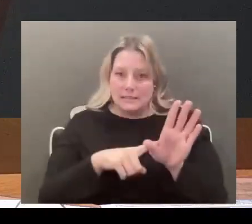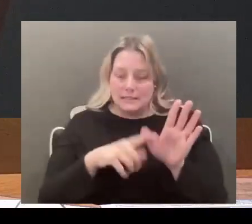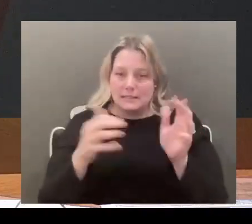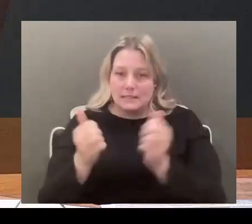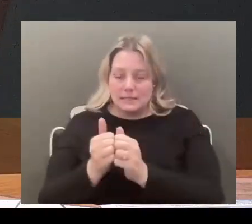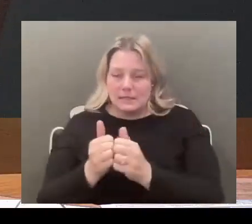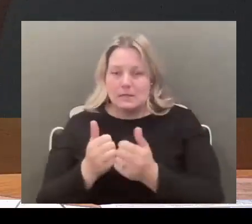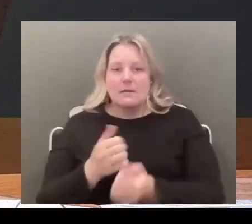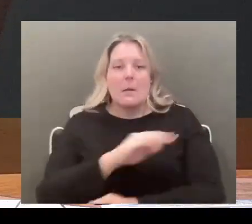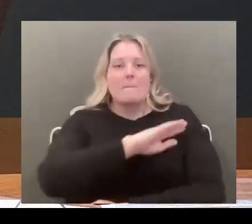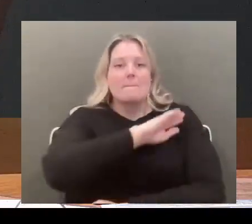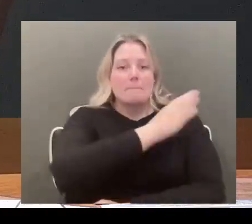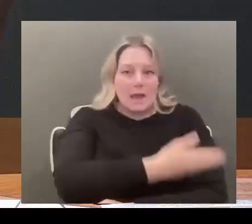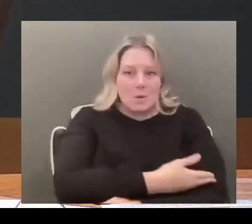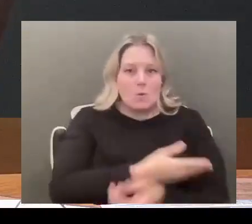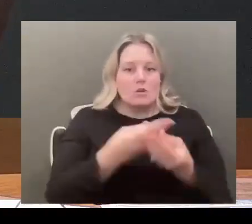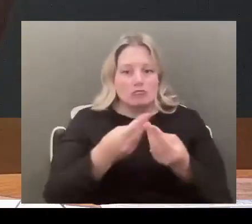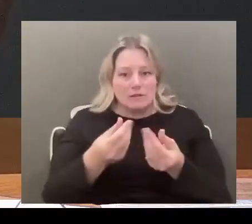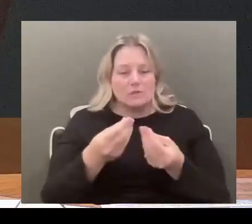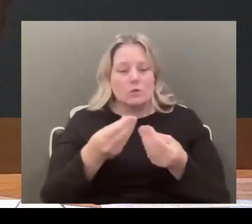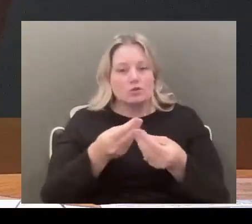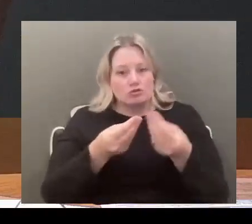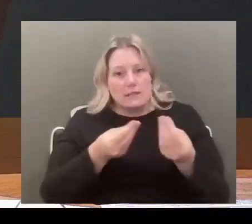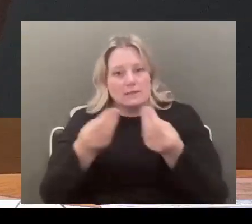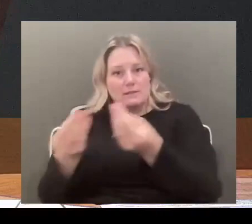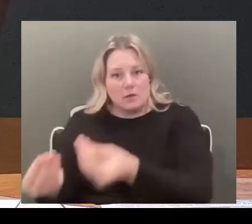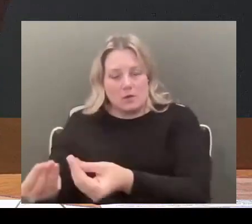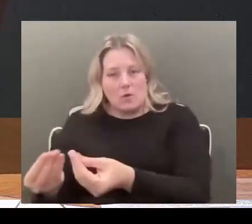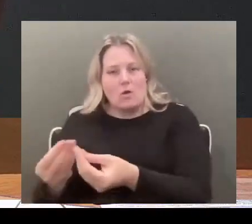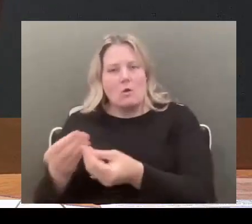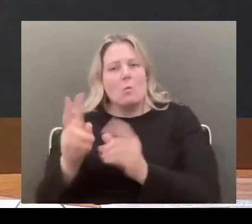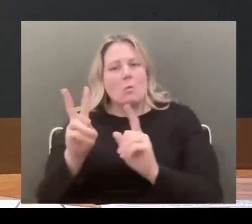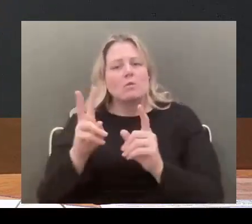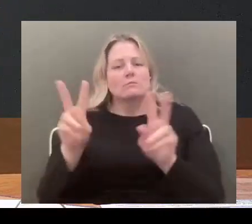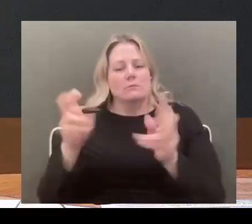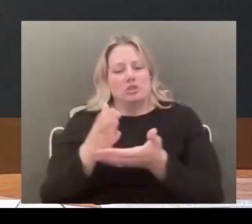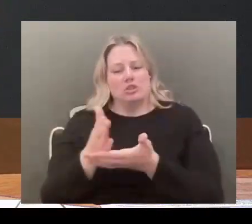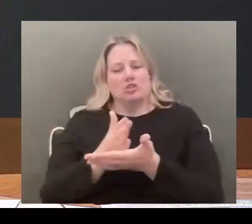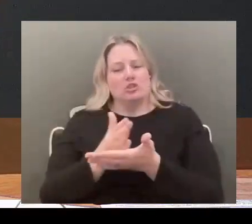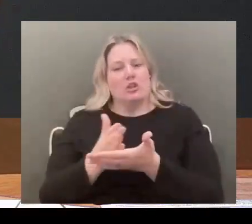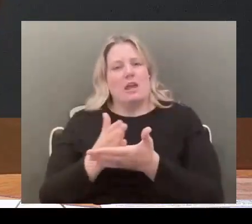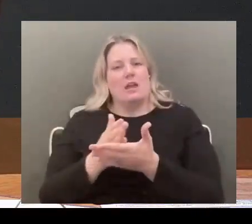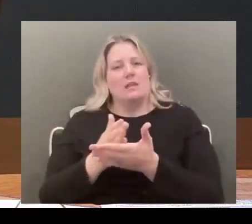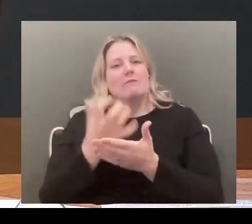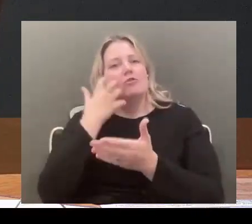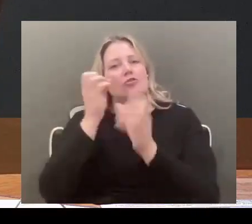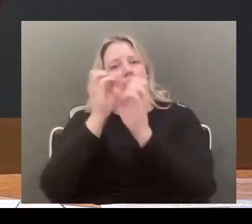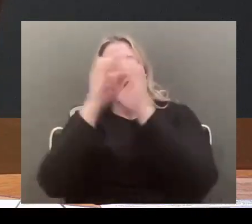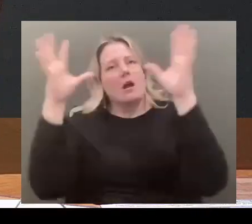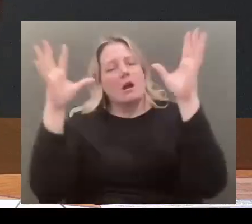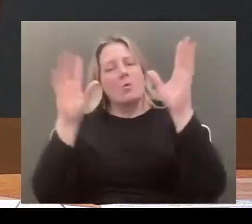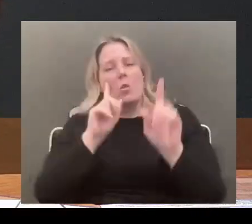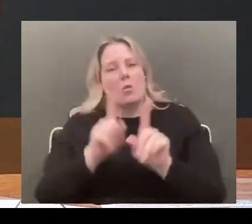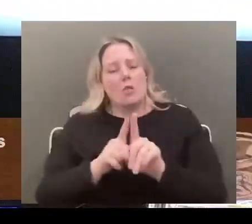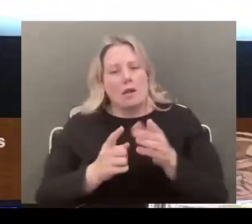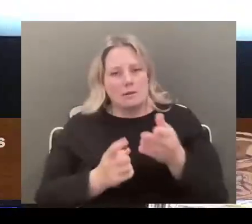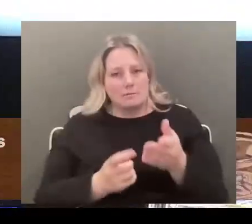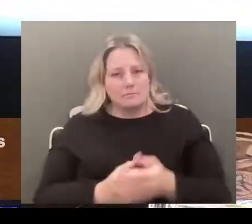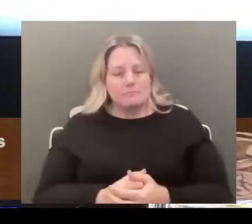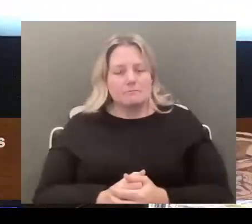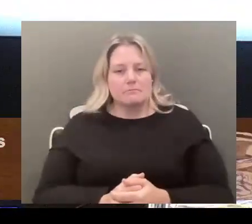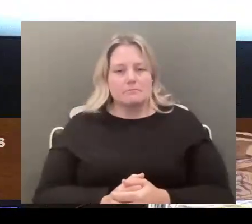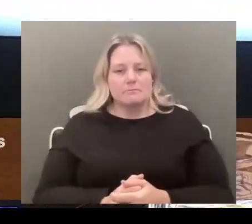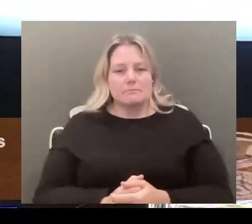transferring power and resources, what does a shared future look like? A shared future